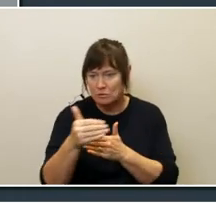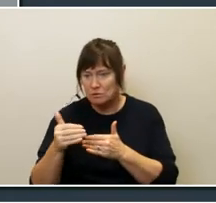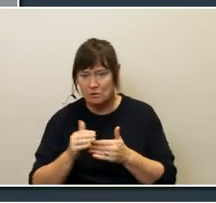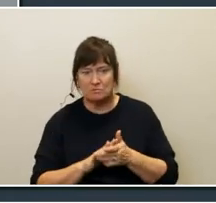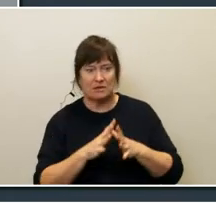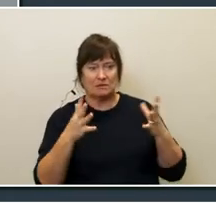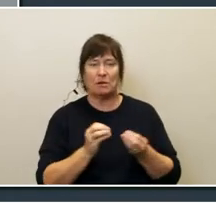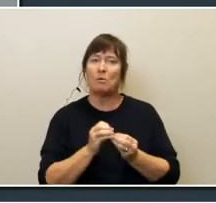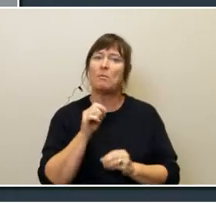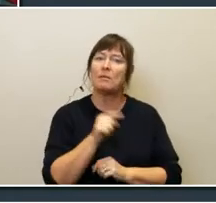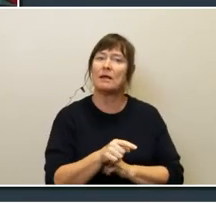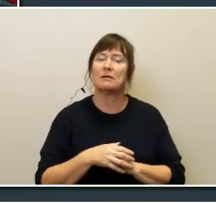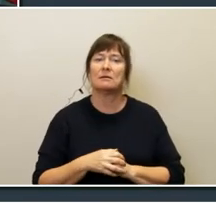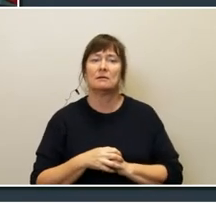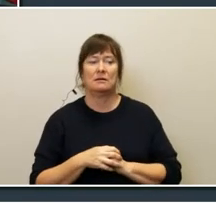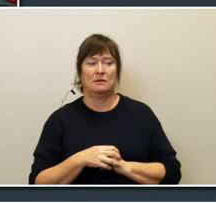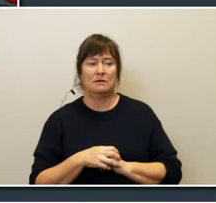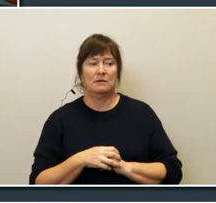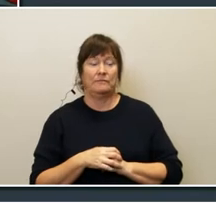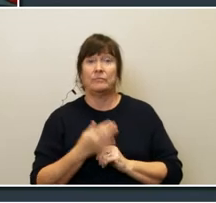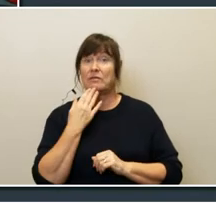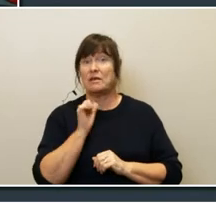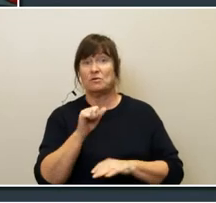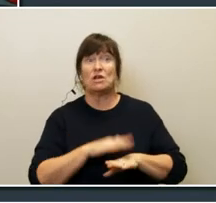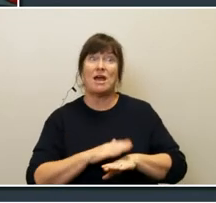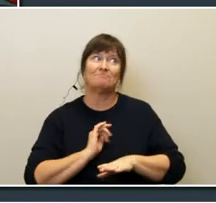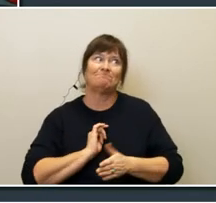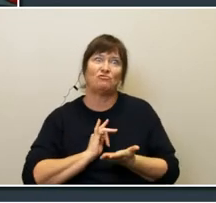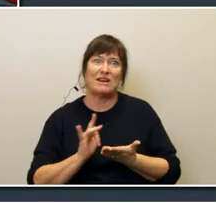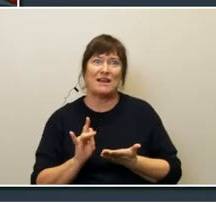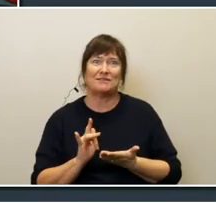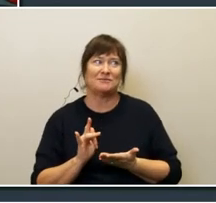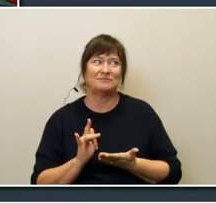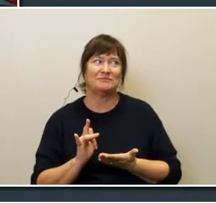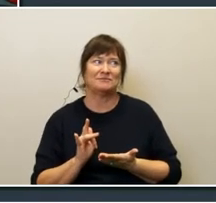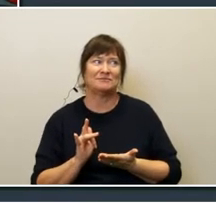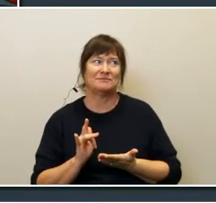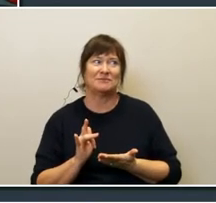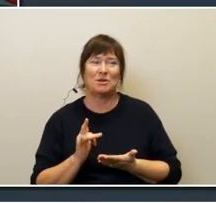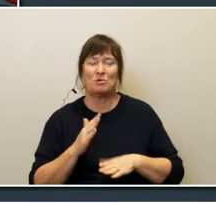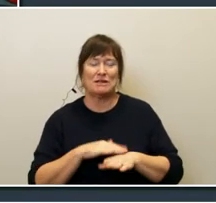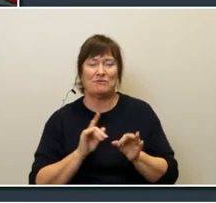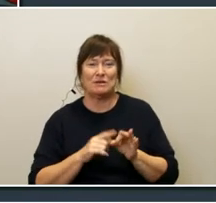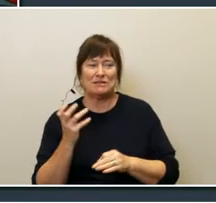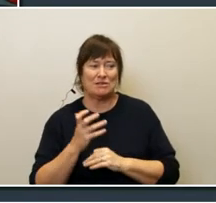you. Thank you once again for your time. Sorry, we don't have time for any more questions.